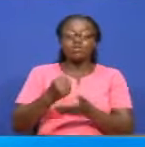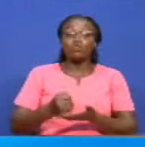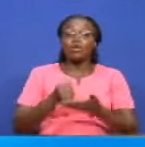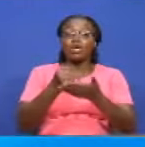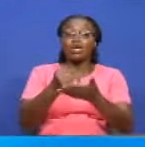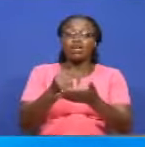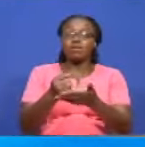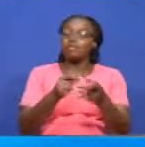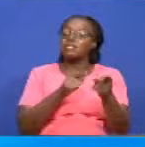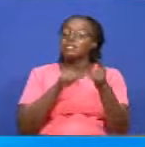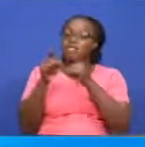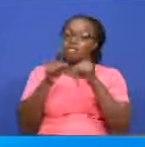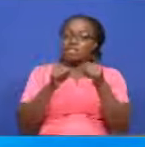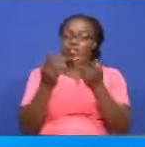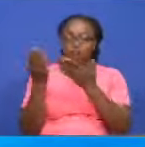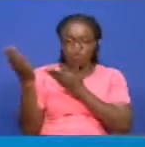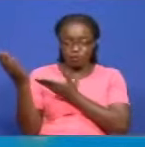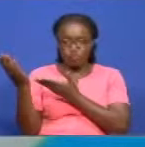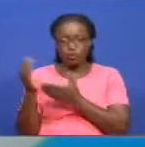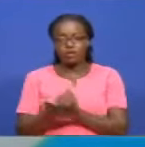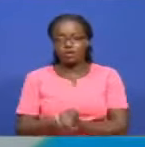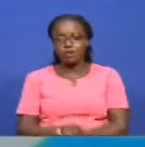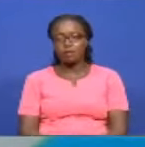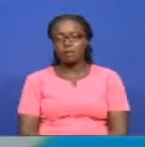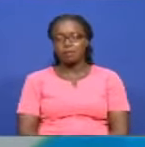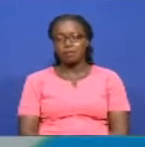this journey. Take a look.